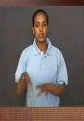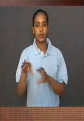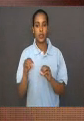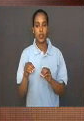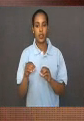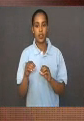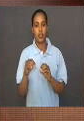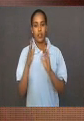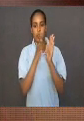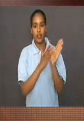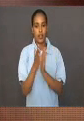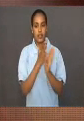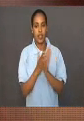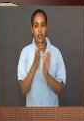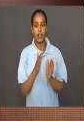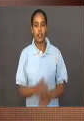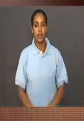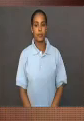Students, let's get ready.